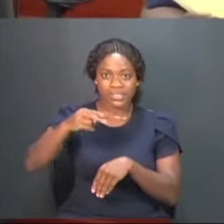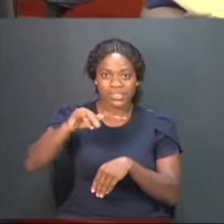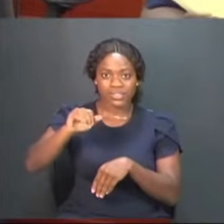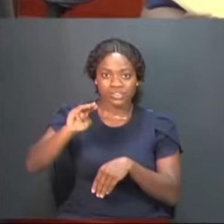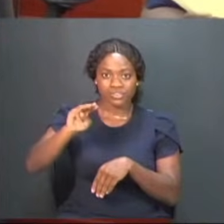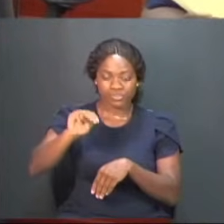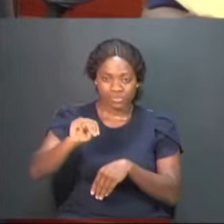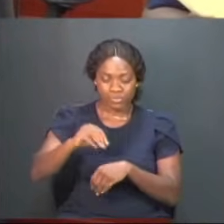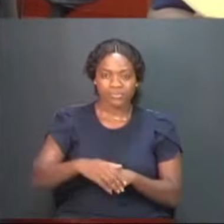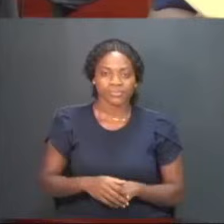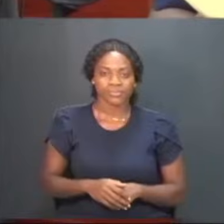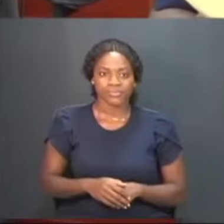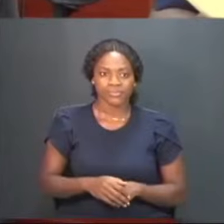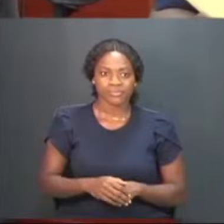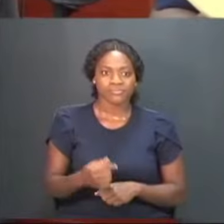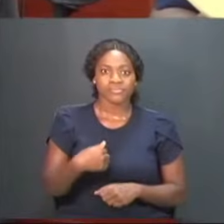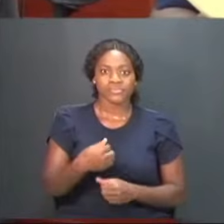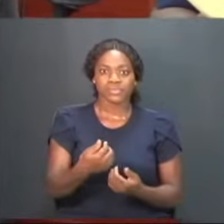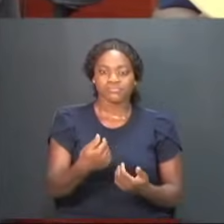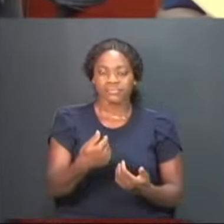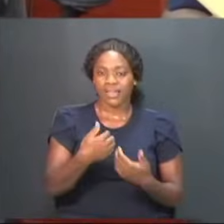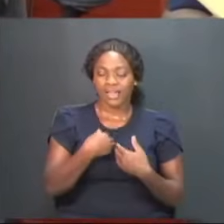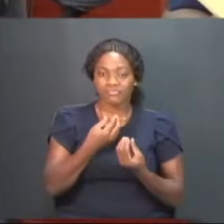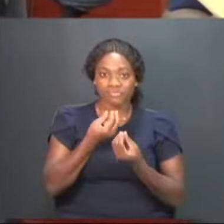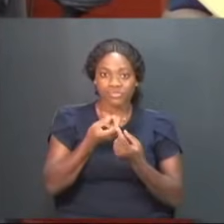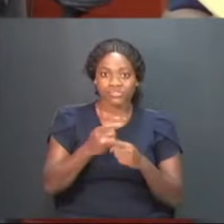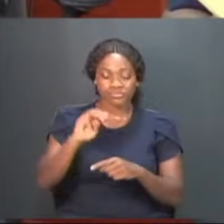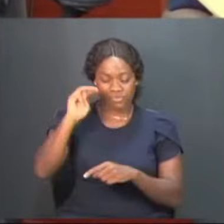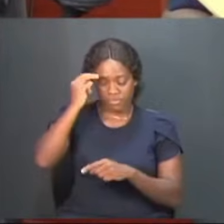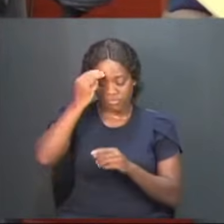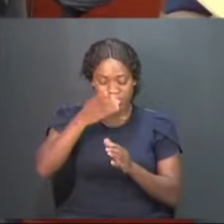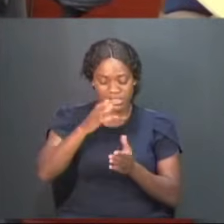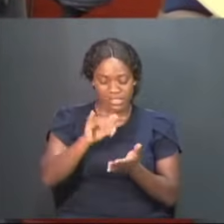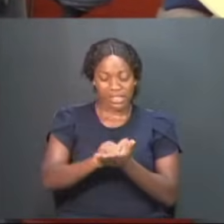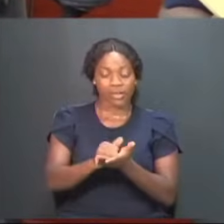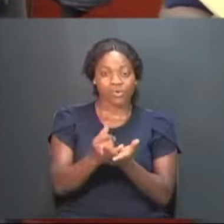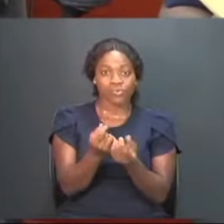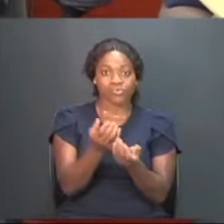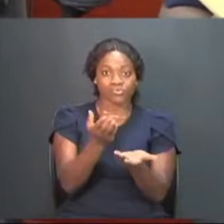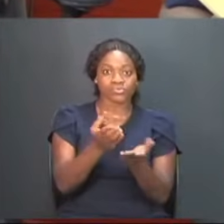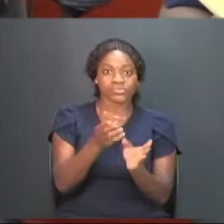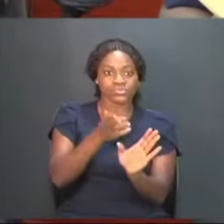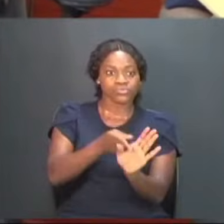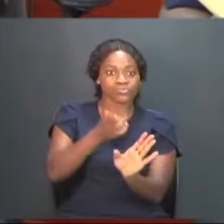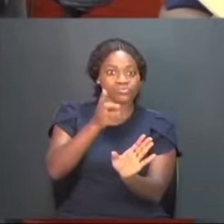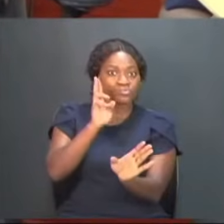from the Minister that he wants to withdraw